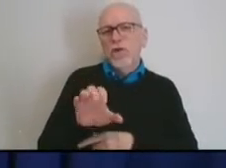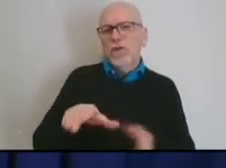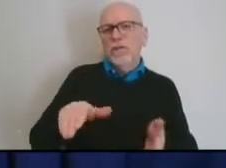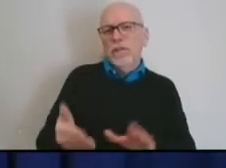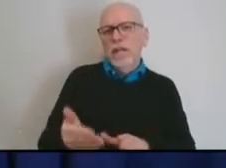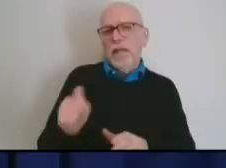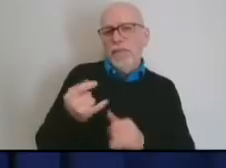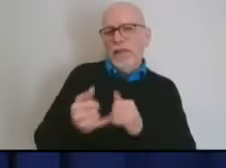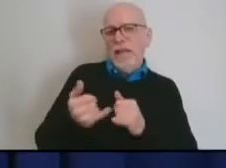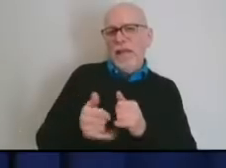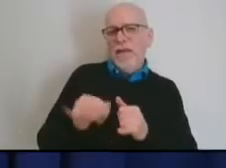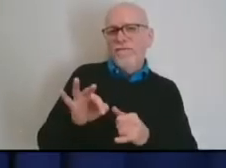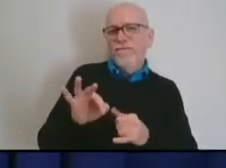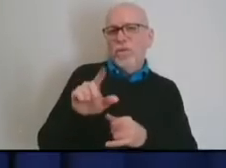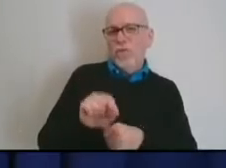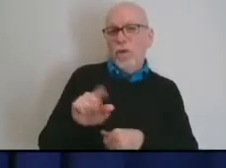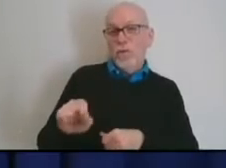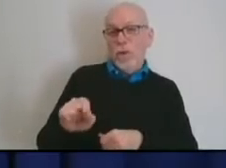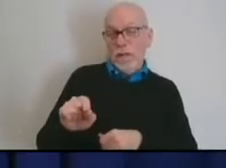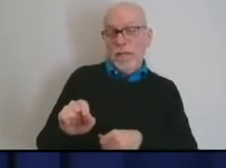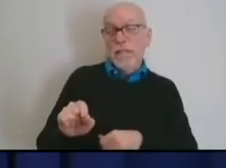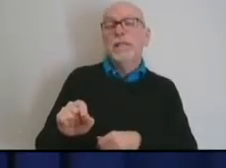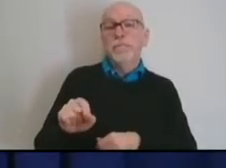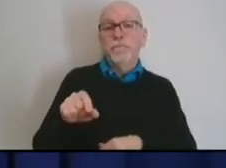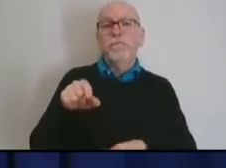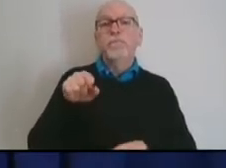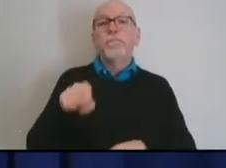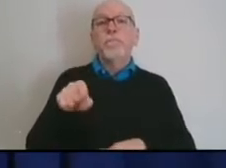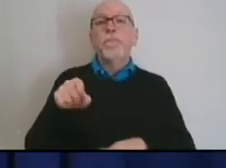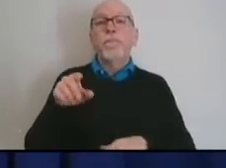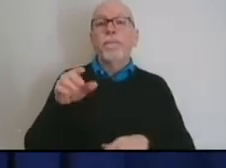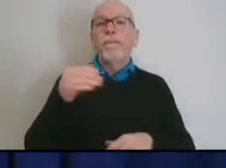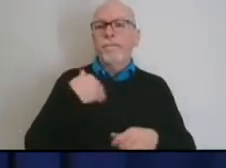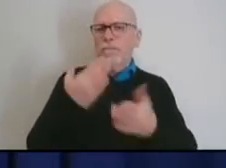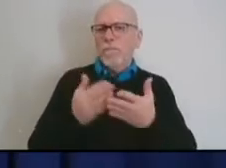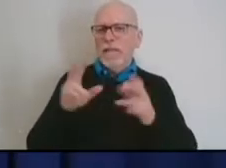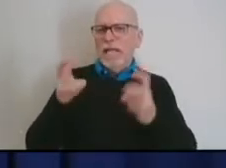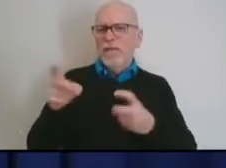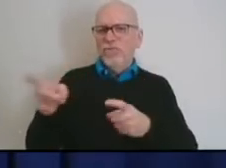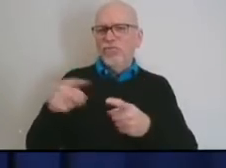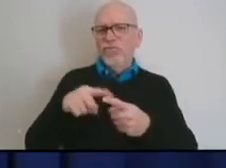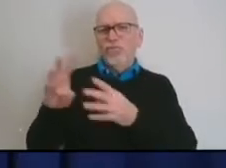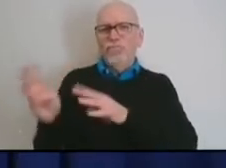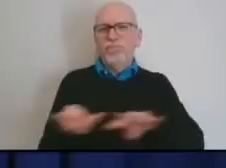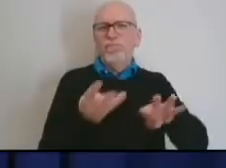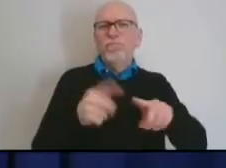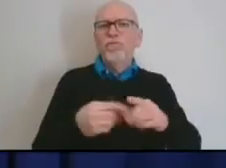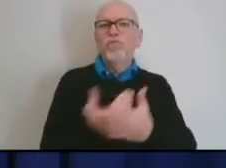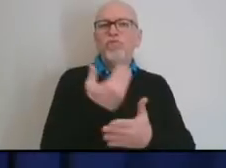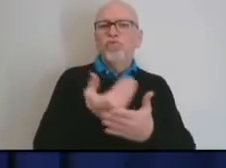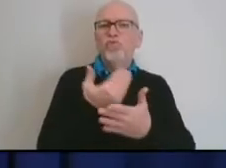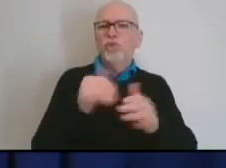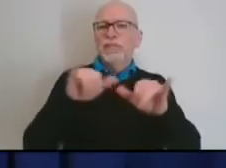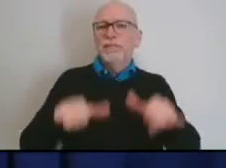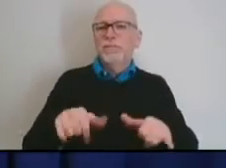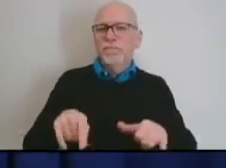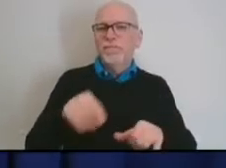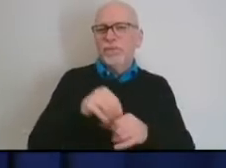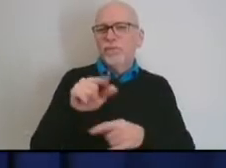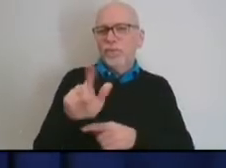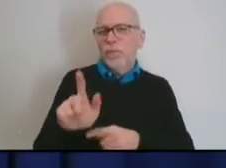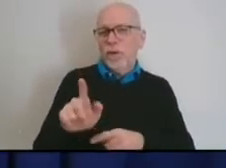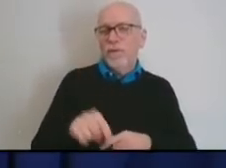of 2020 that we have had issues getting that to come over into our new registry in